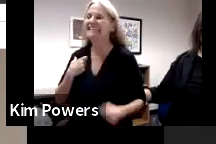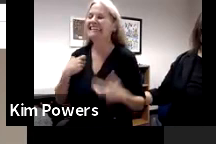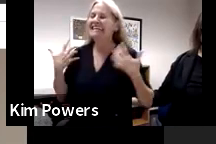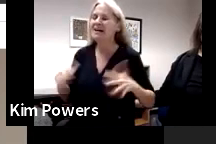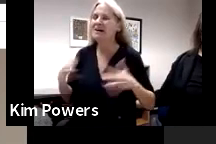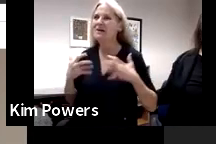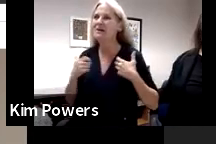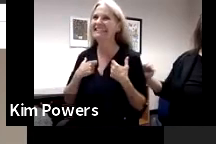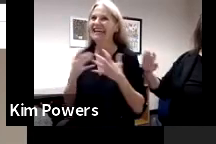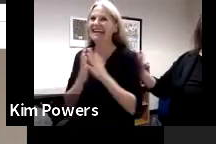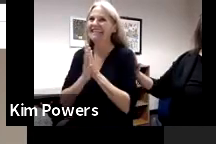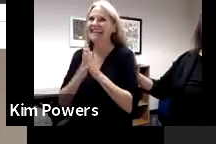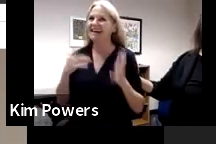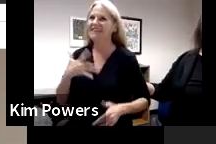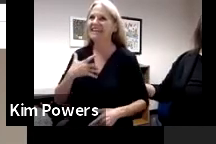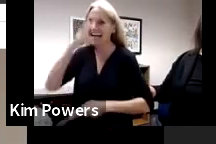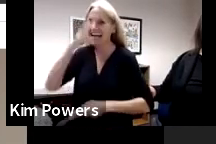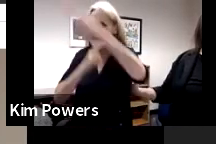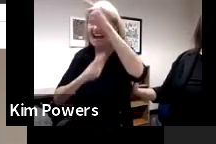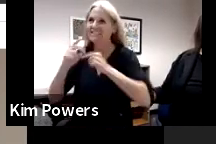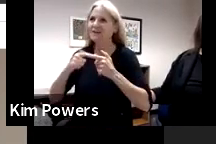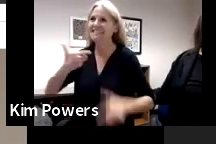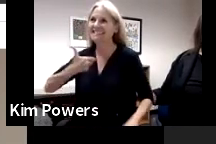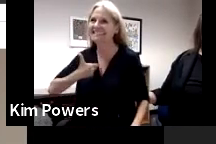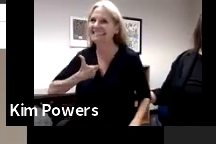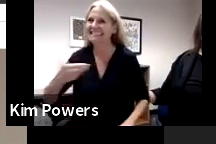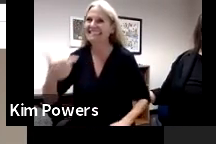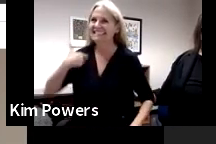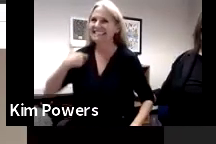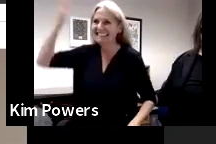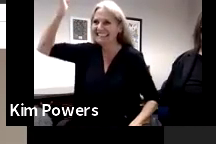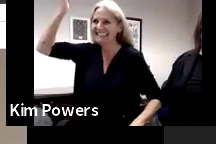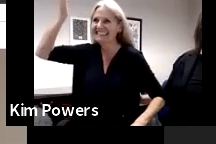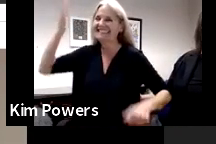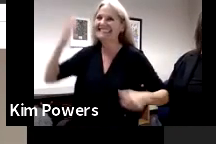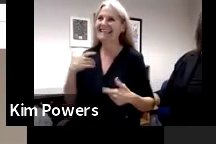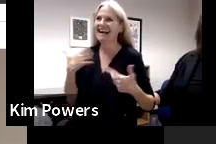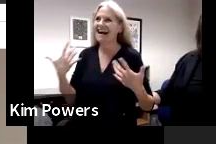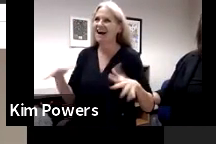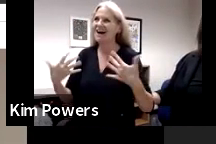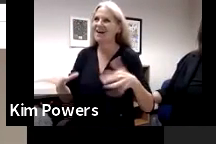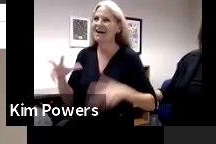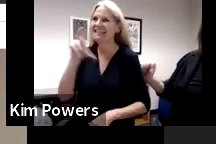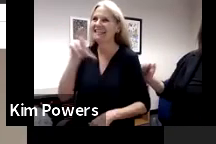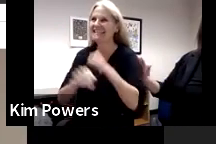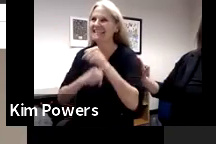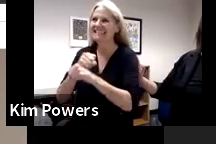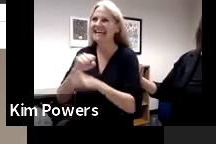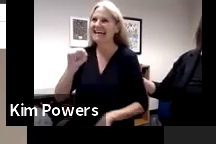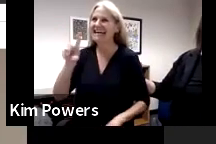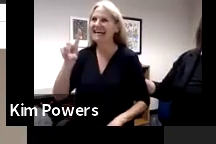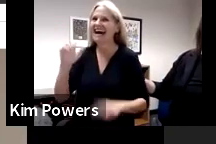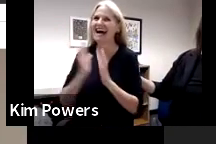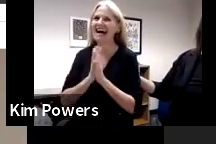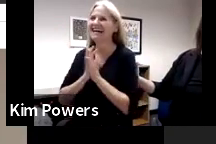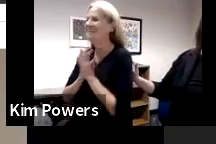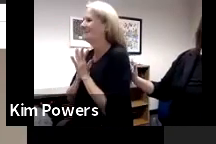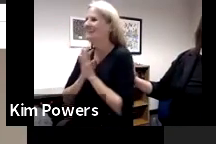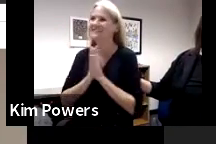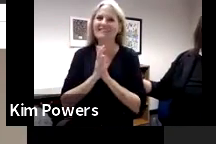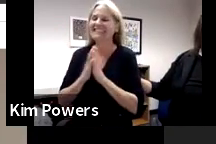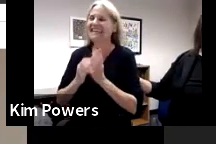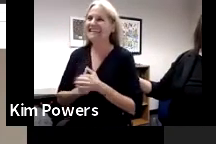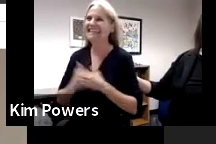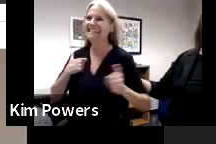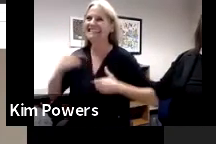Powers. I am deafblind, and I feel very honored to be a part of this presentation.